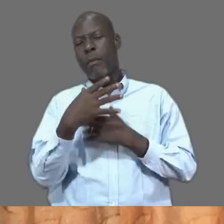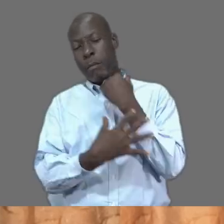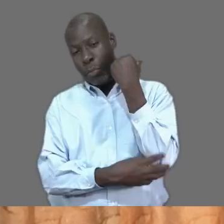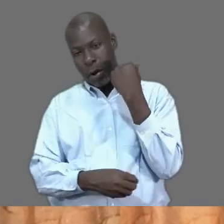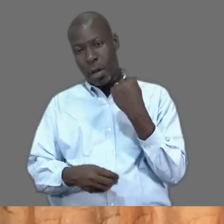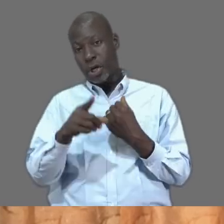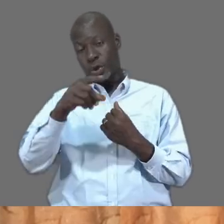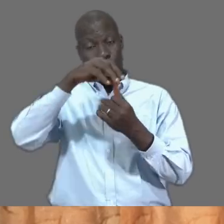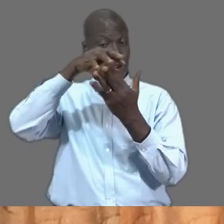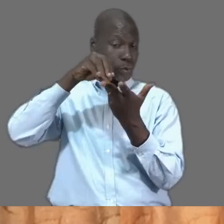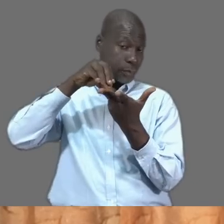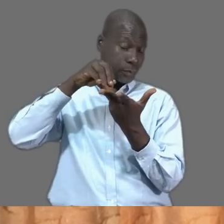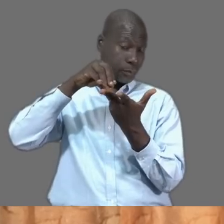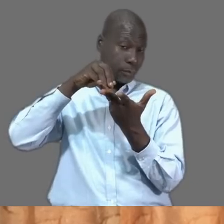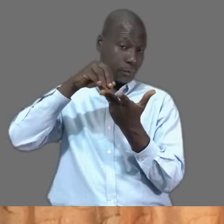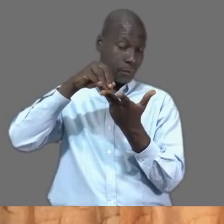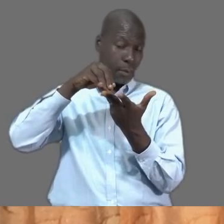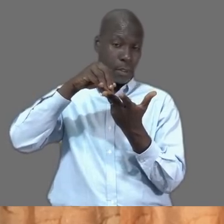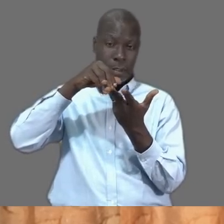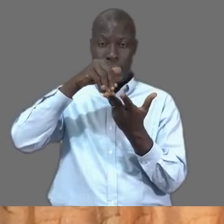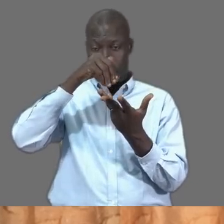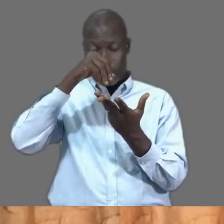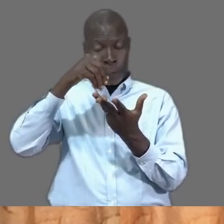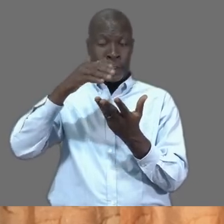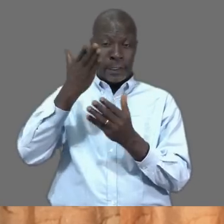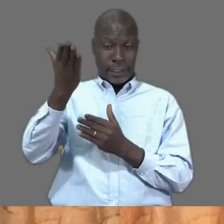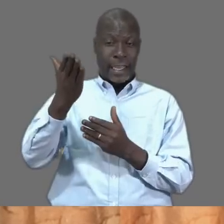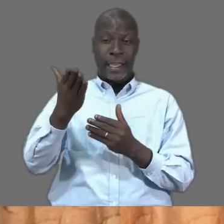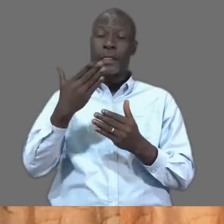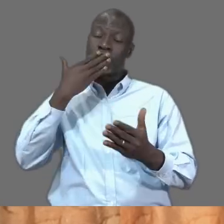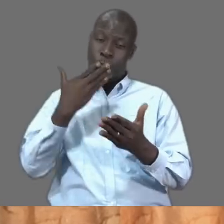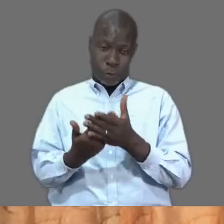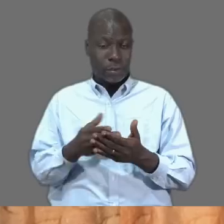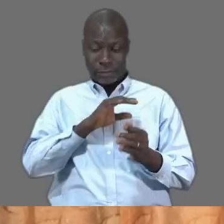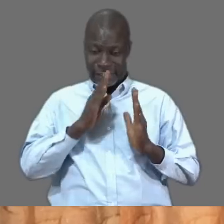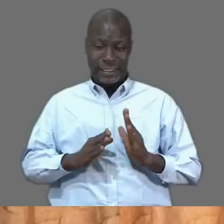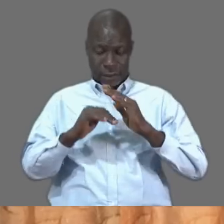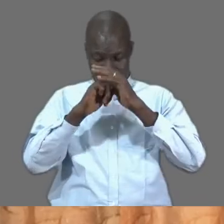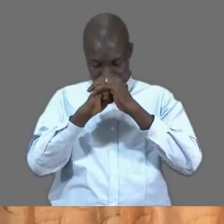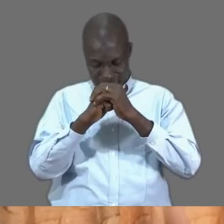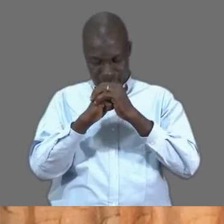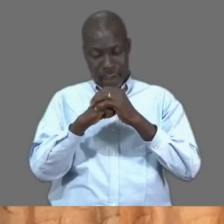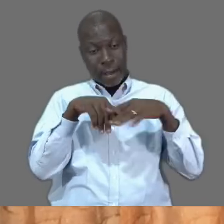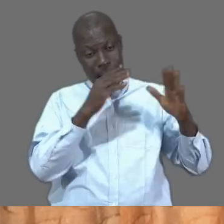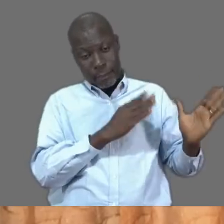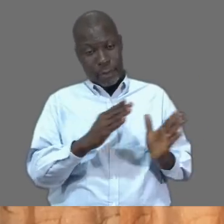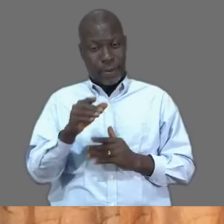the choice is yours. O yamason pabi, and what we are saying. I will prepare war for the action.